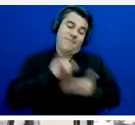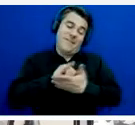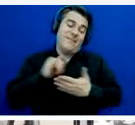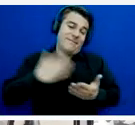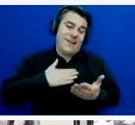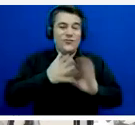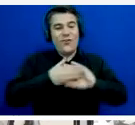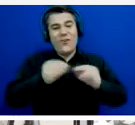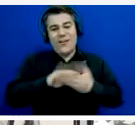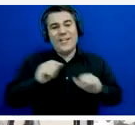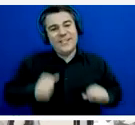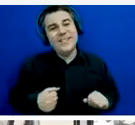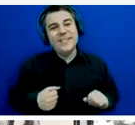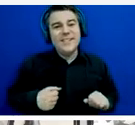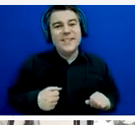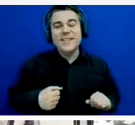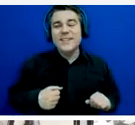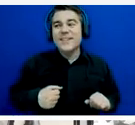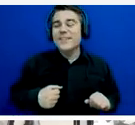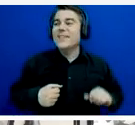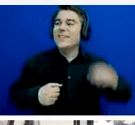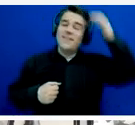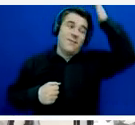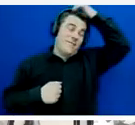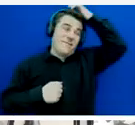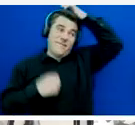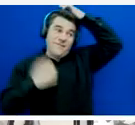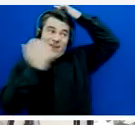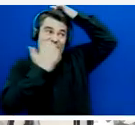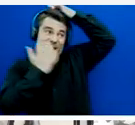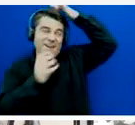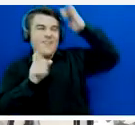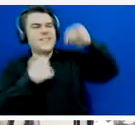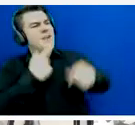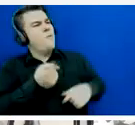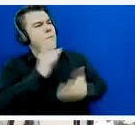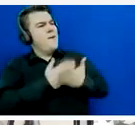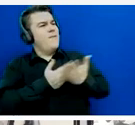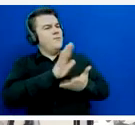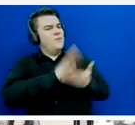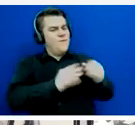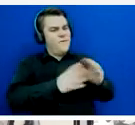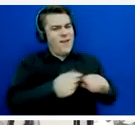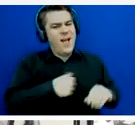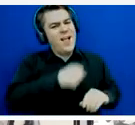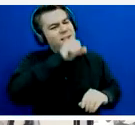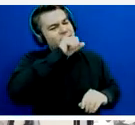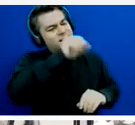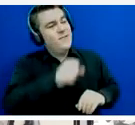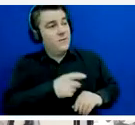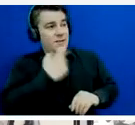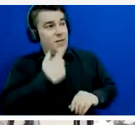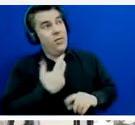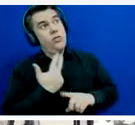story in a nutshell. Wow. Okay. Now I have to say, one part of your story I love is you talked about, well, at 3 months